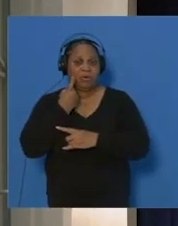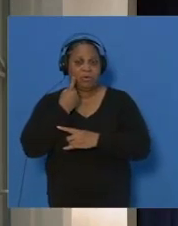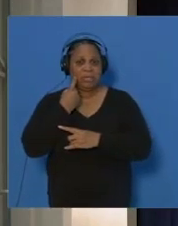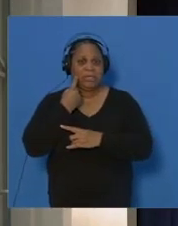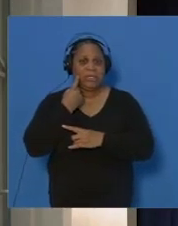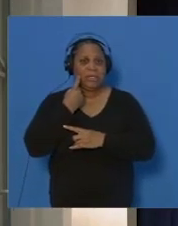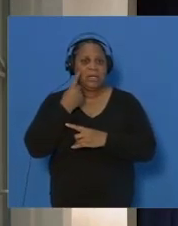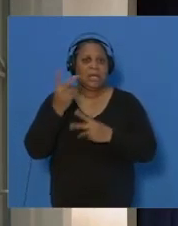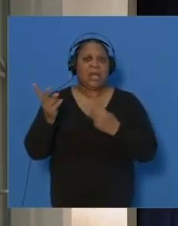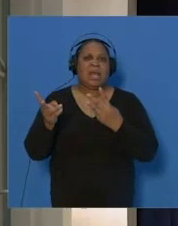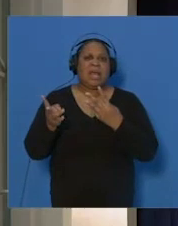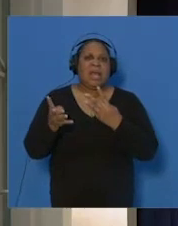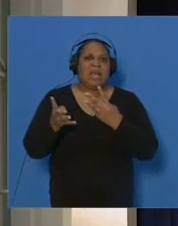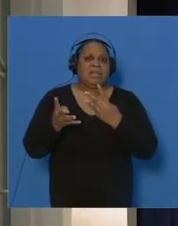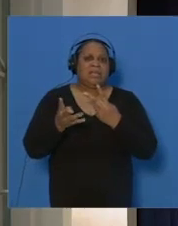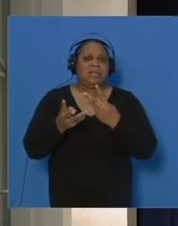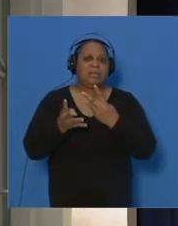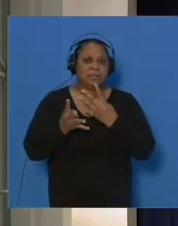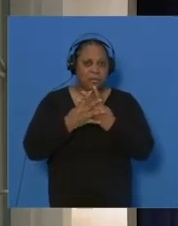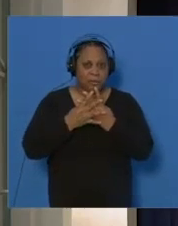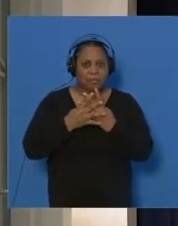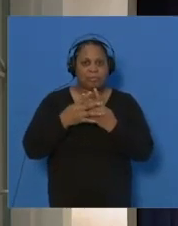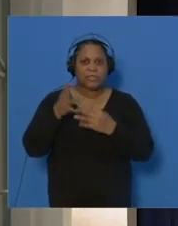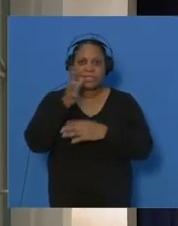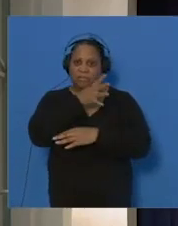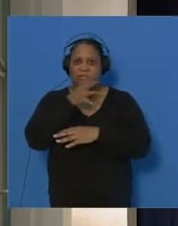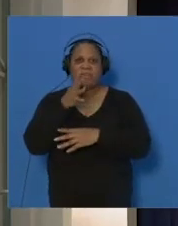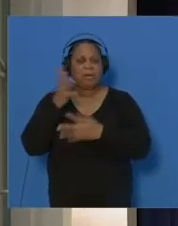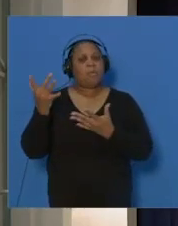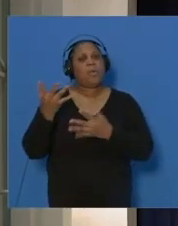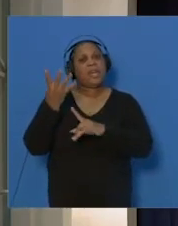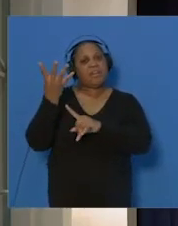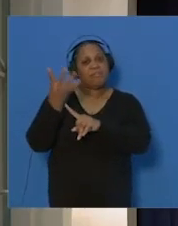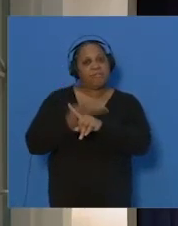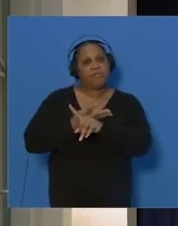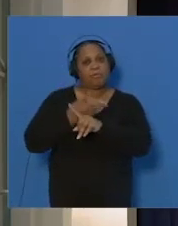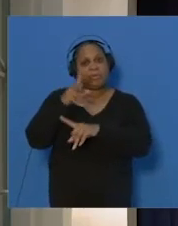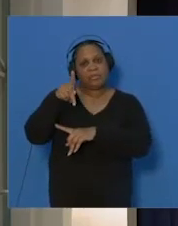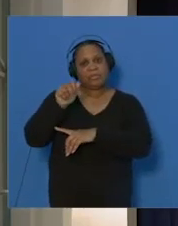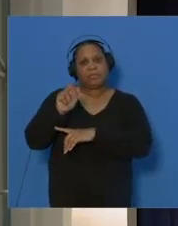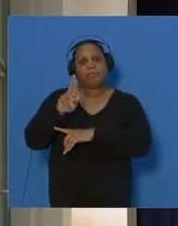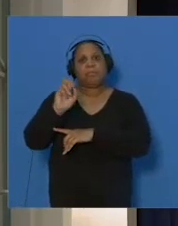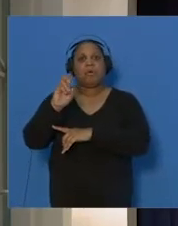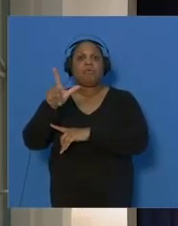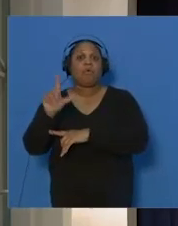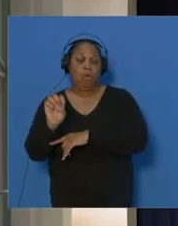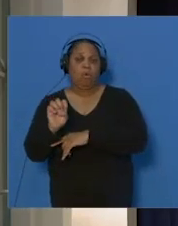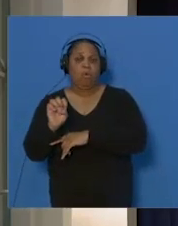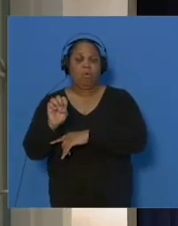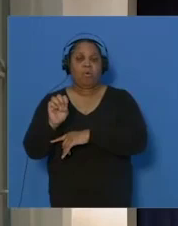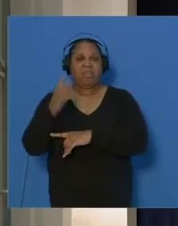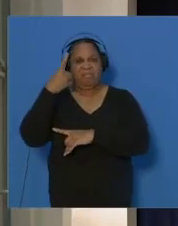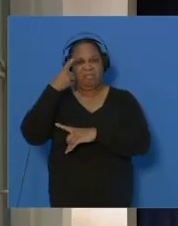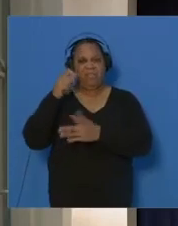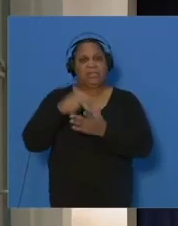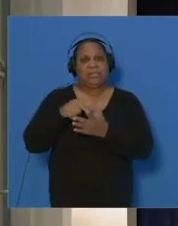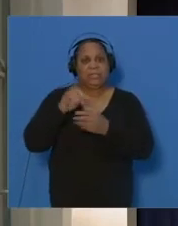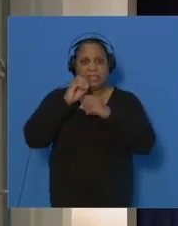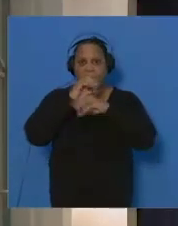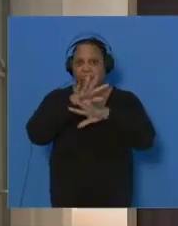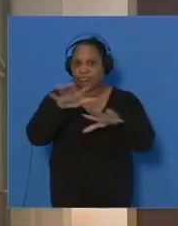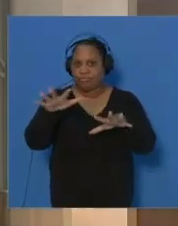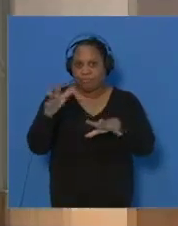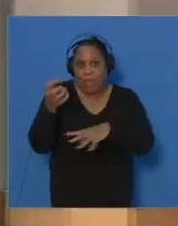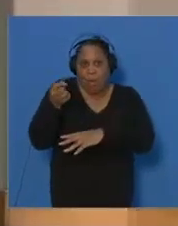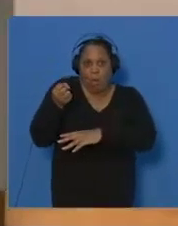farm awaiting, and have been waiting for about 4 months for parole. And because of this epidemic, it's put them on